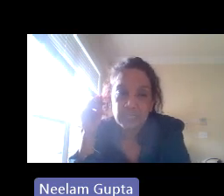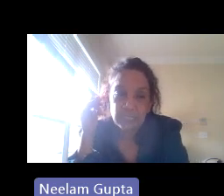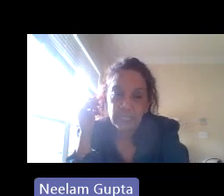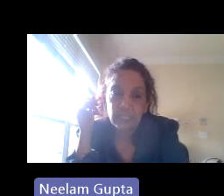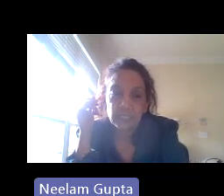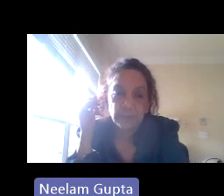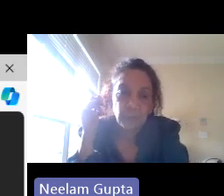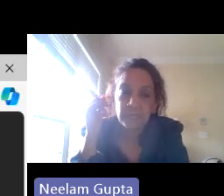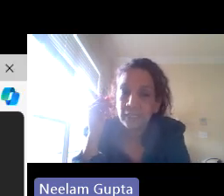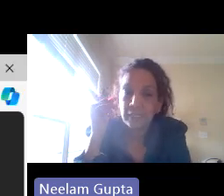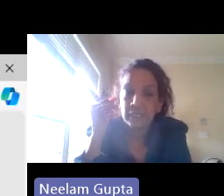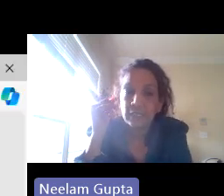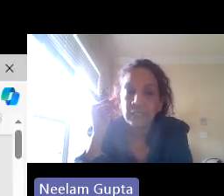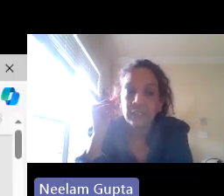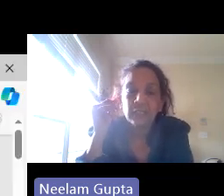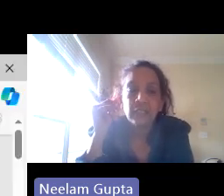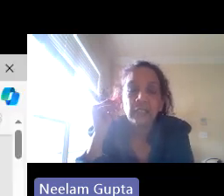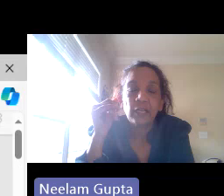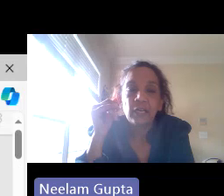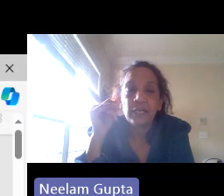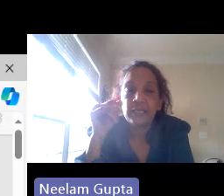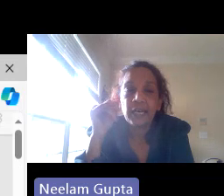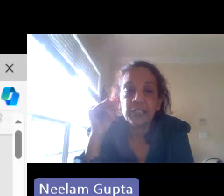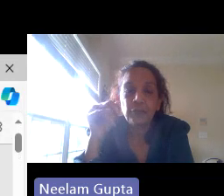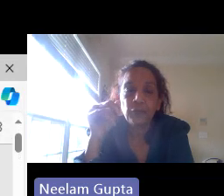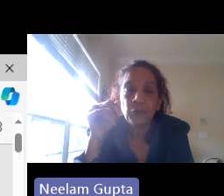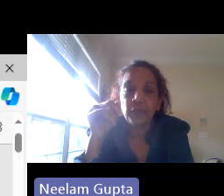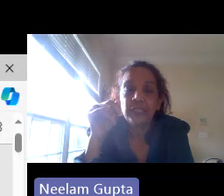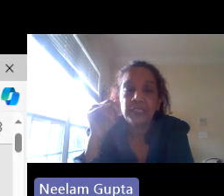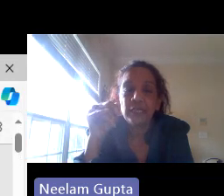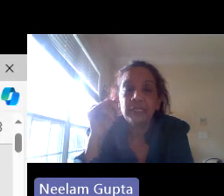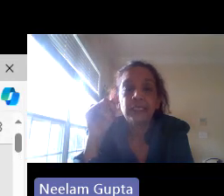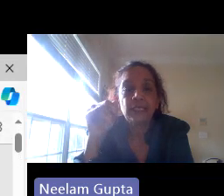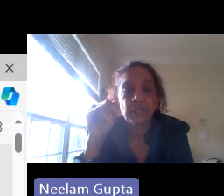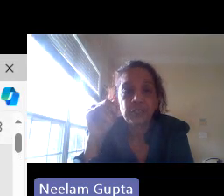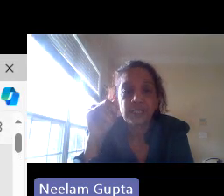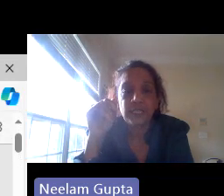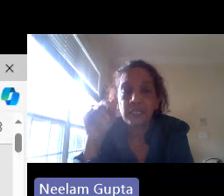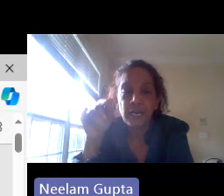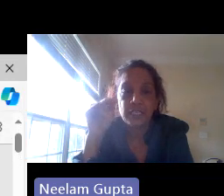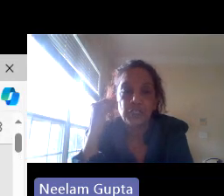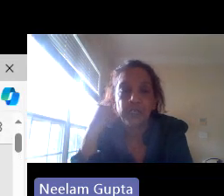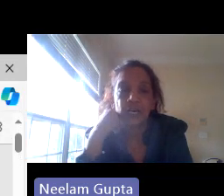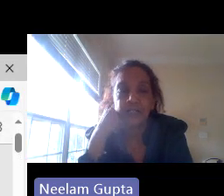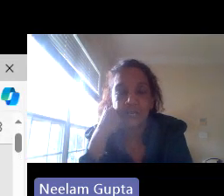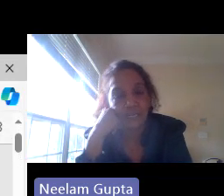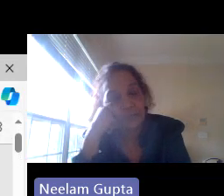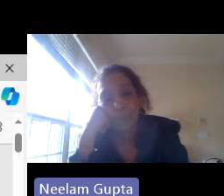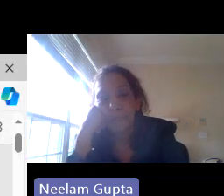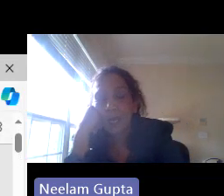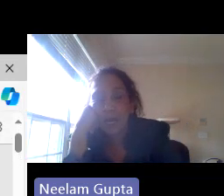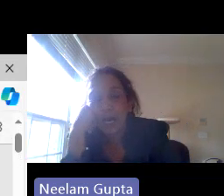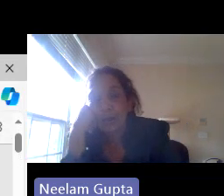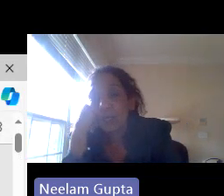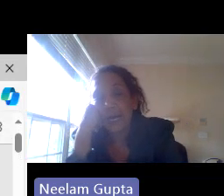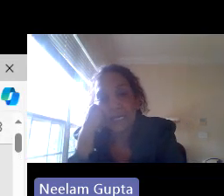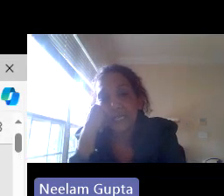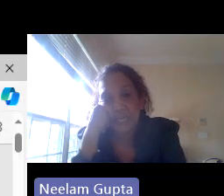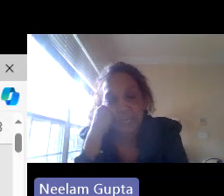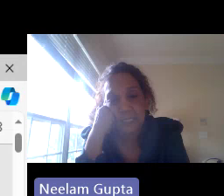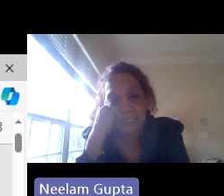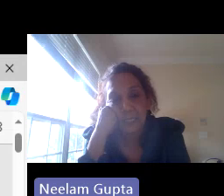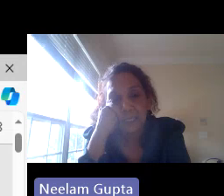on the first link, and that is the attachment for the terms and conditions that are attached to your contract. I